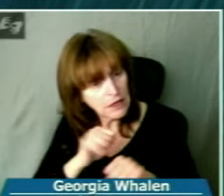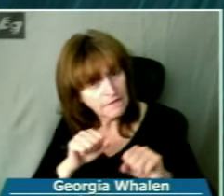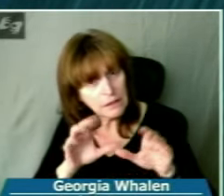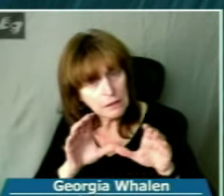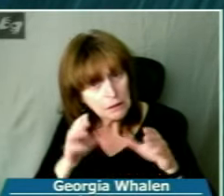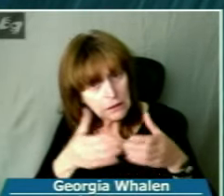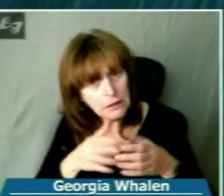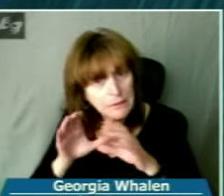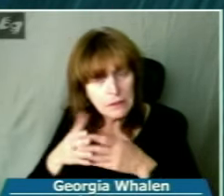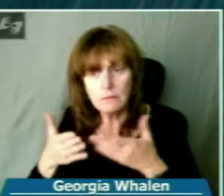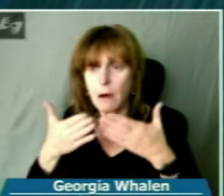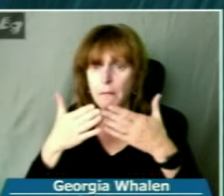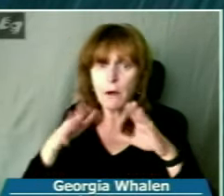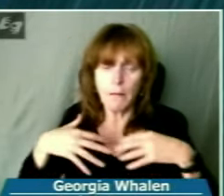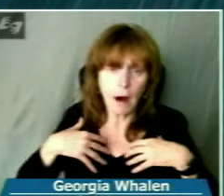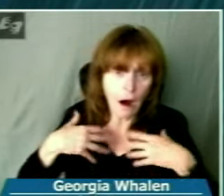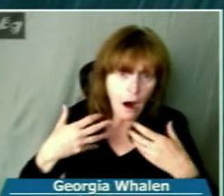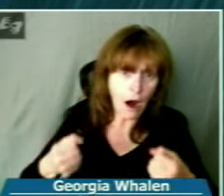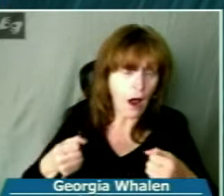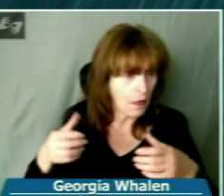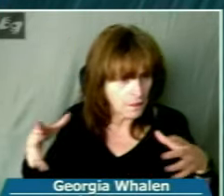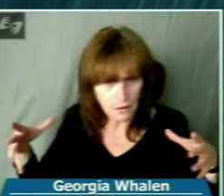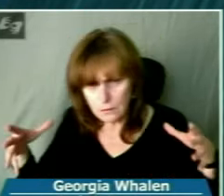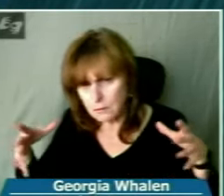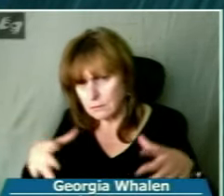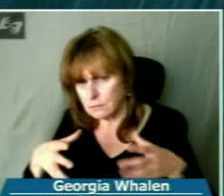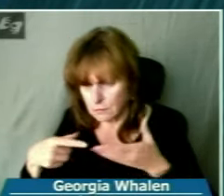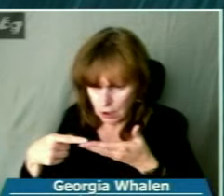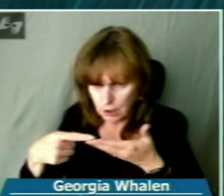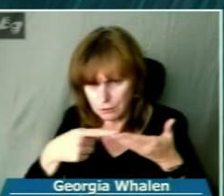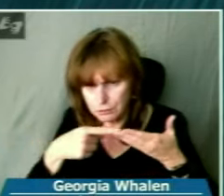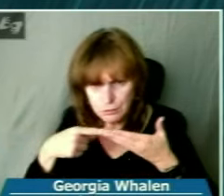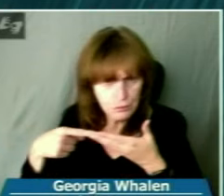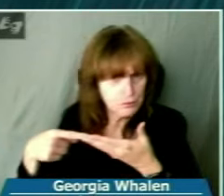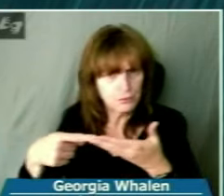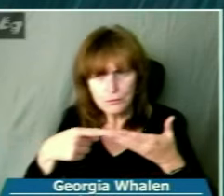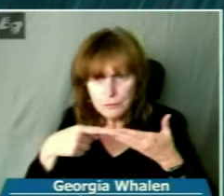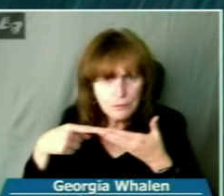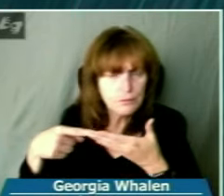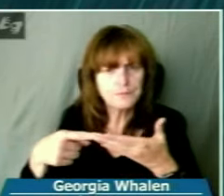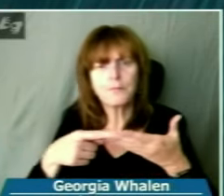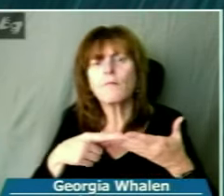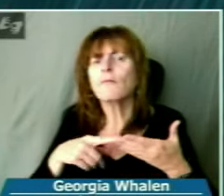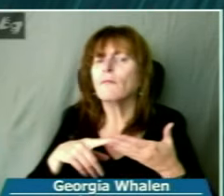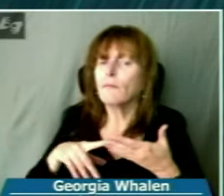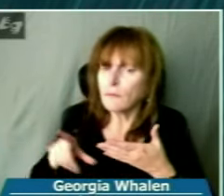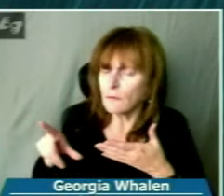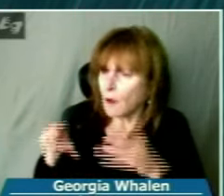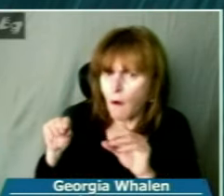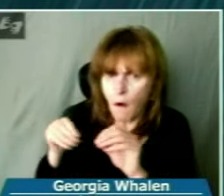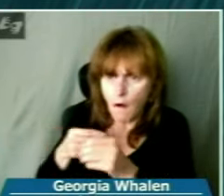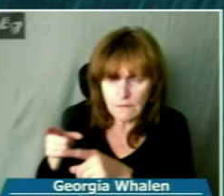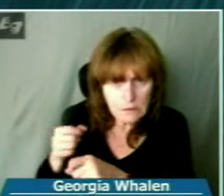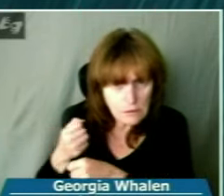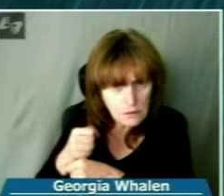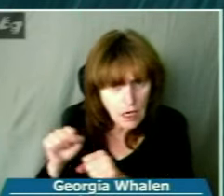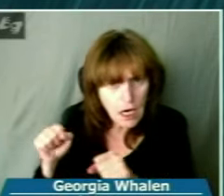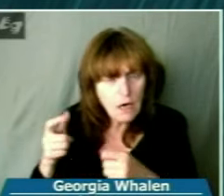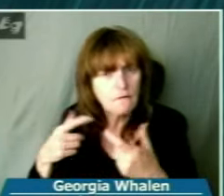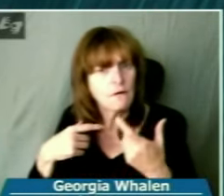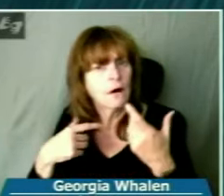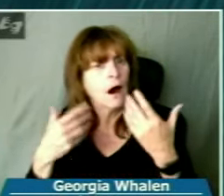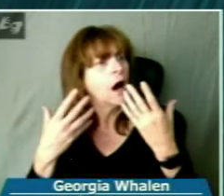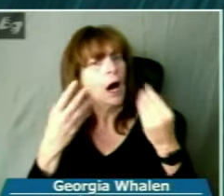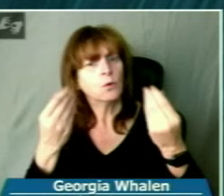with public health to get that right. Because from that foundation, whether we're talking about an office space, whether we're talking about an outdoor facility, whether